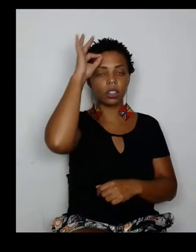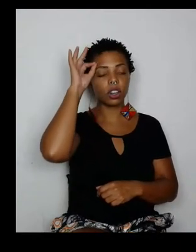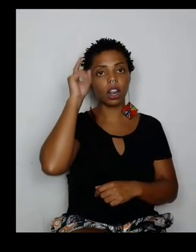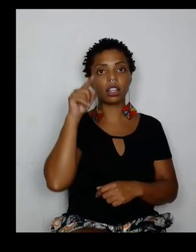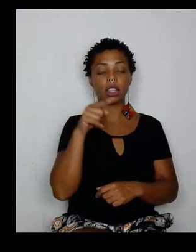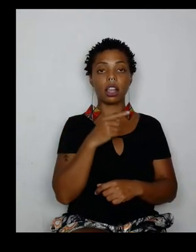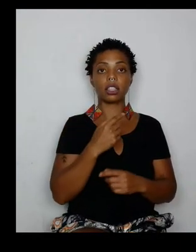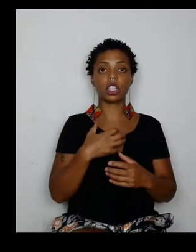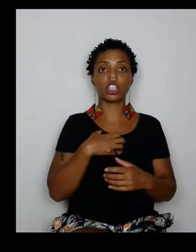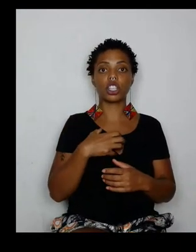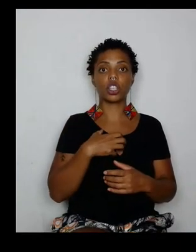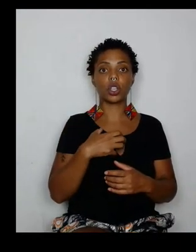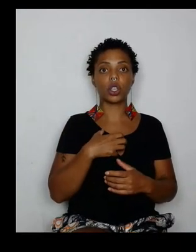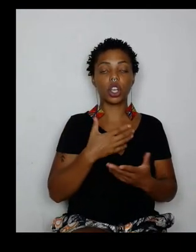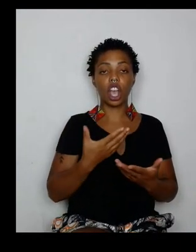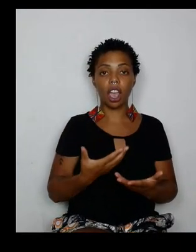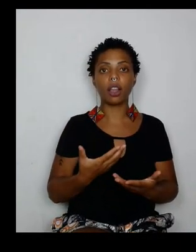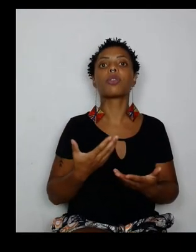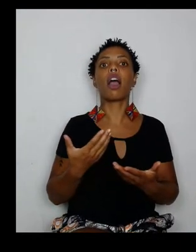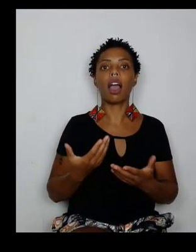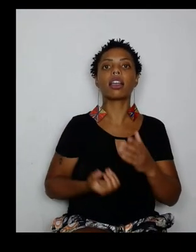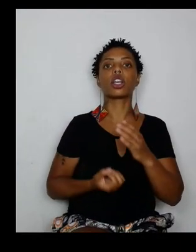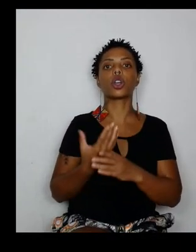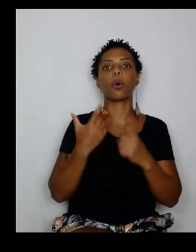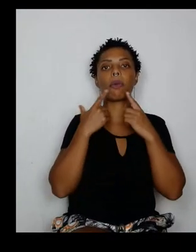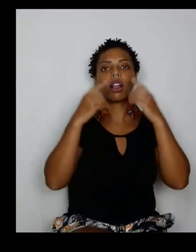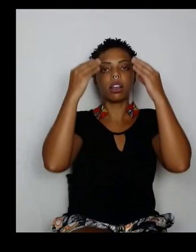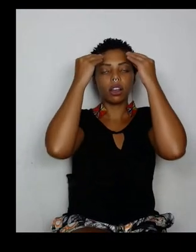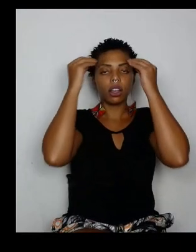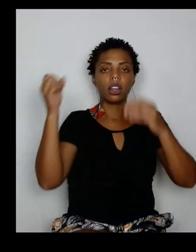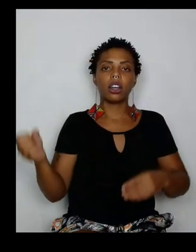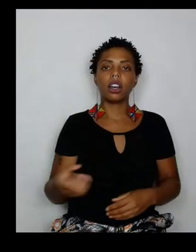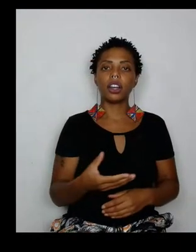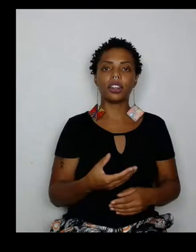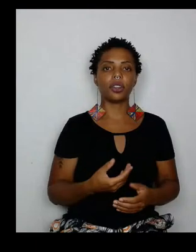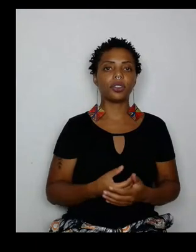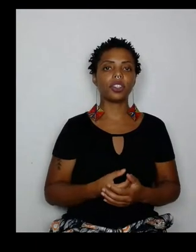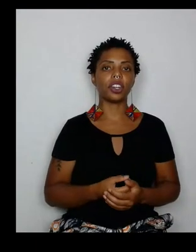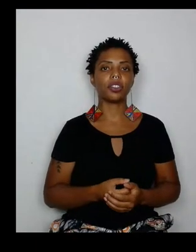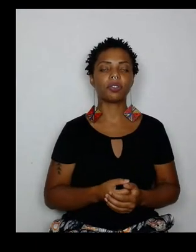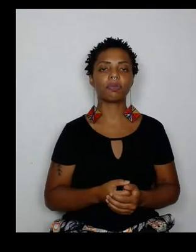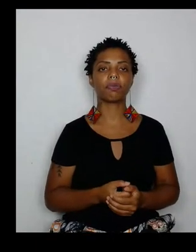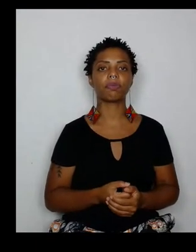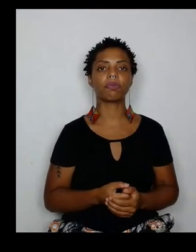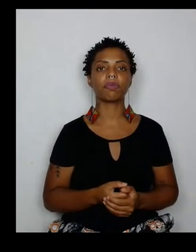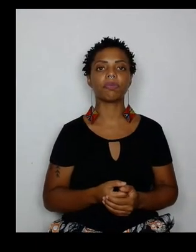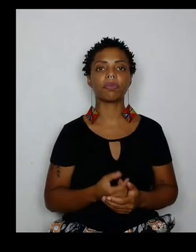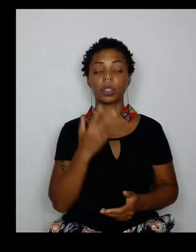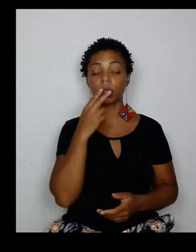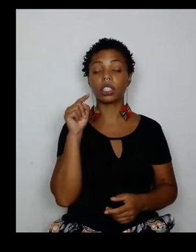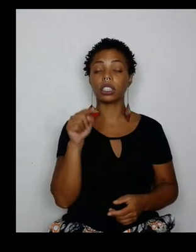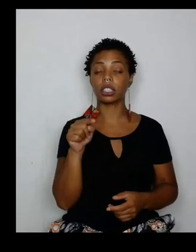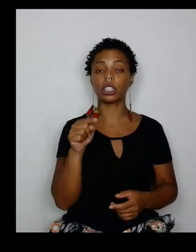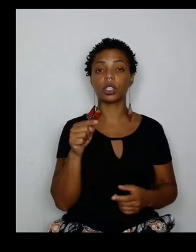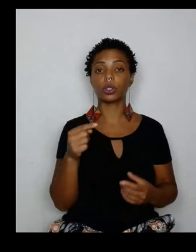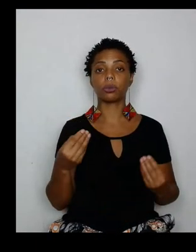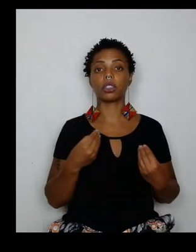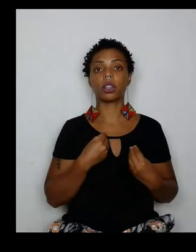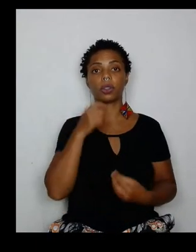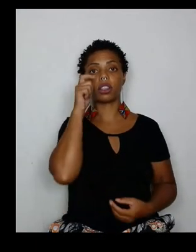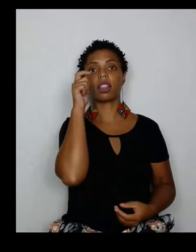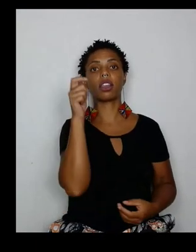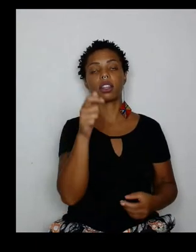language and i suppose that was what interested me um in the same way with faulkner out of his